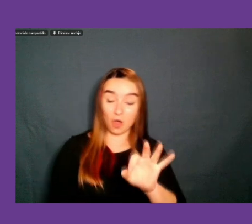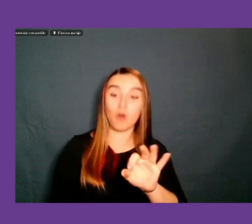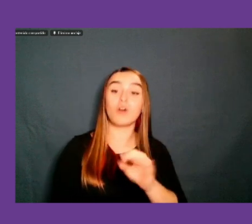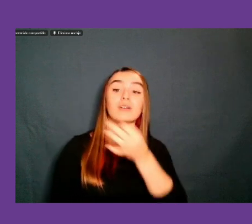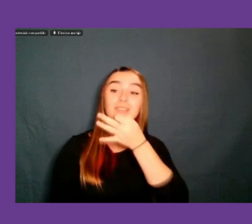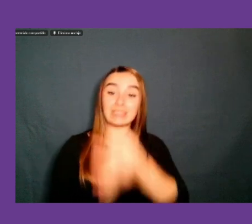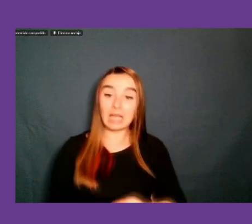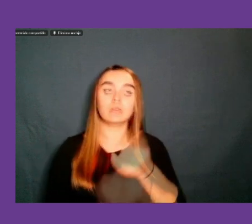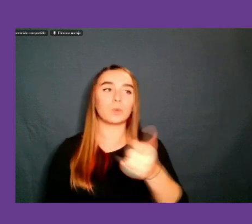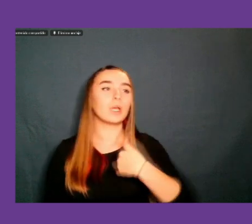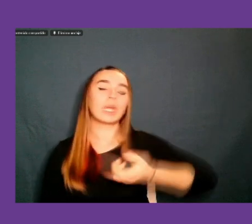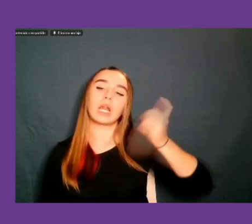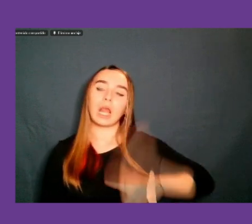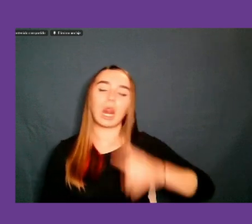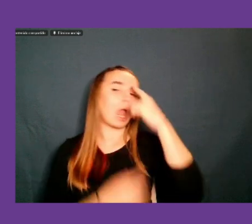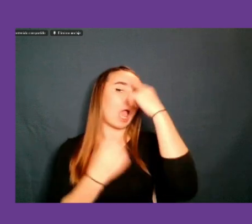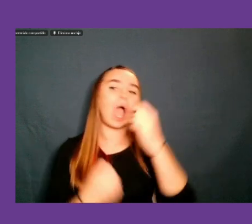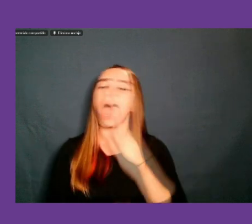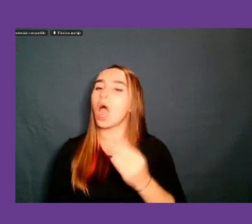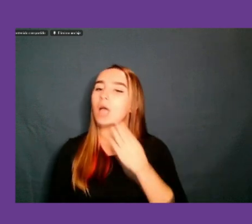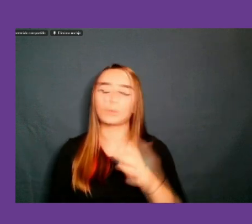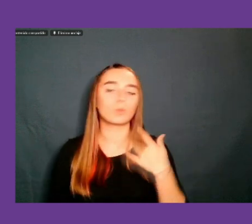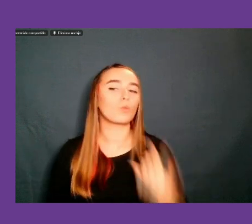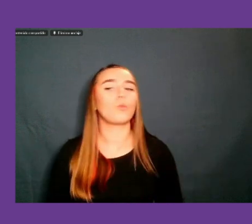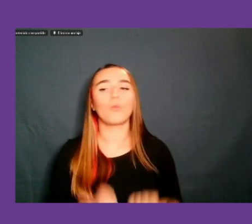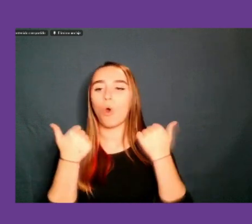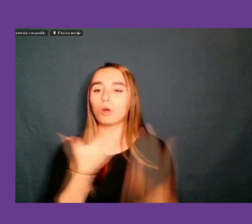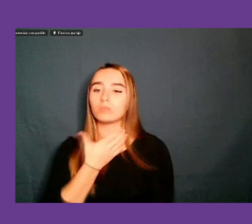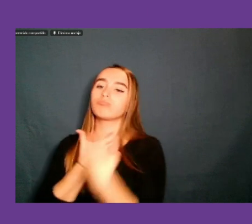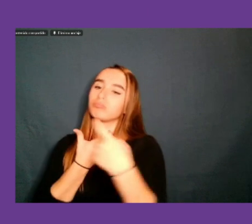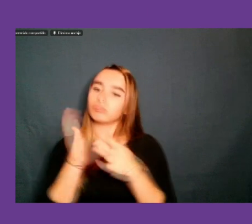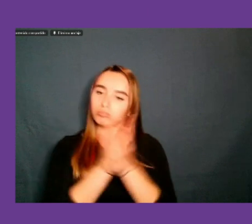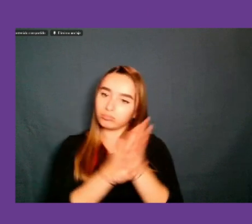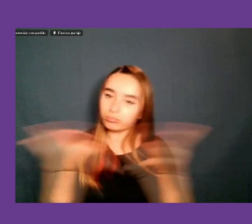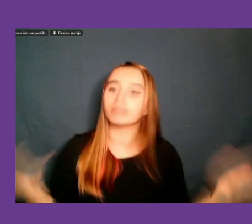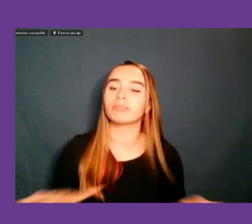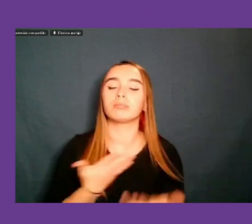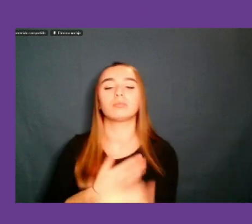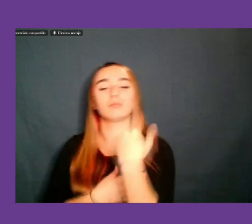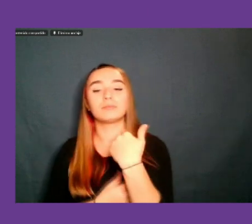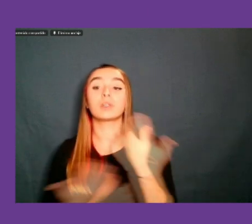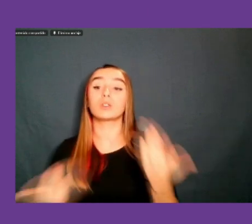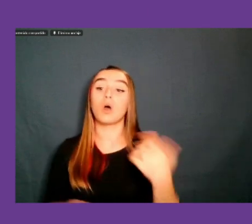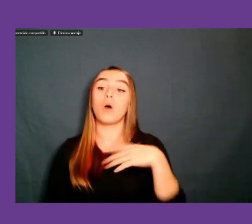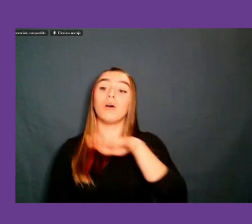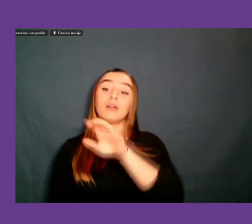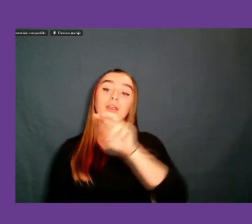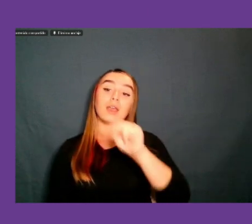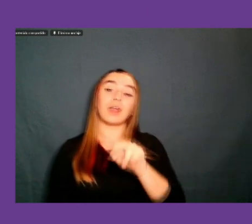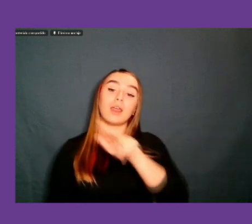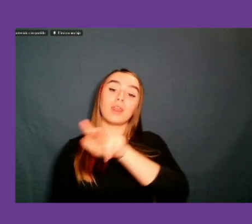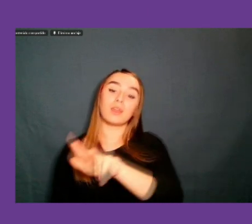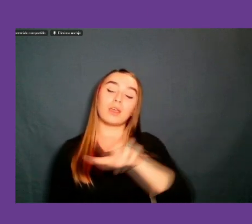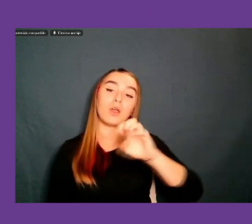and perspectives in standardization. So we also encourage always people to get involved. And with the EN 301549 work, there is a very